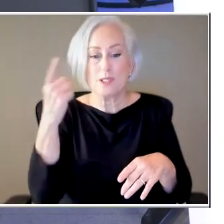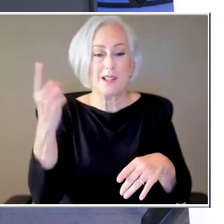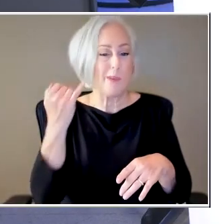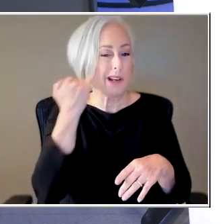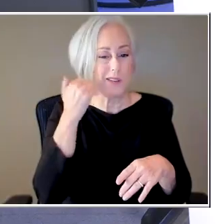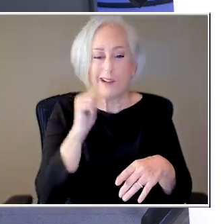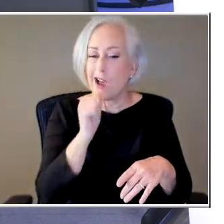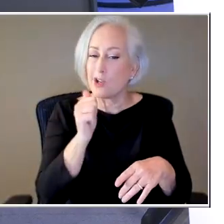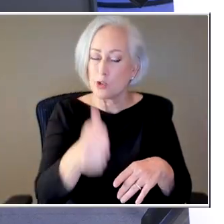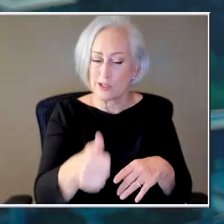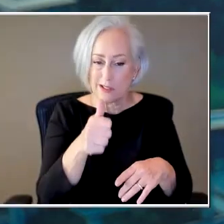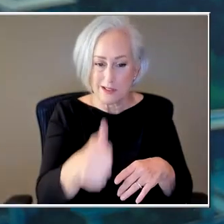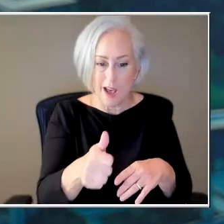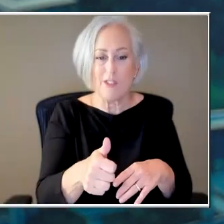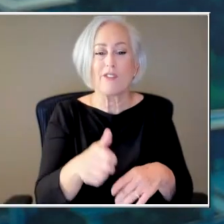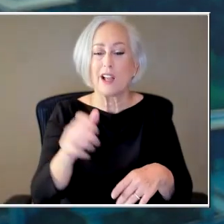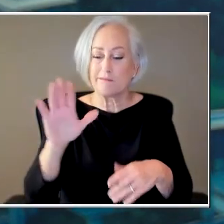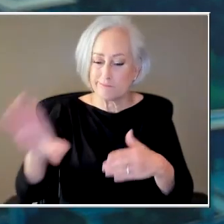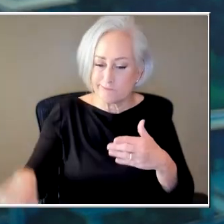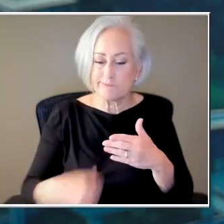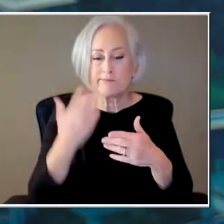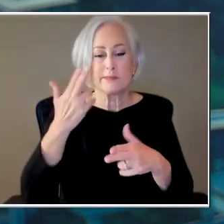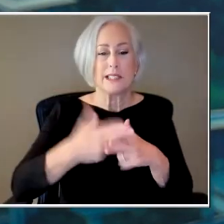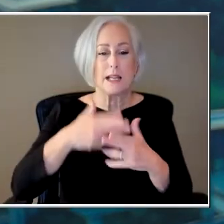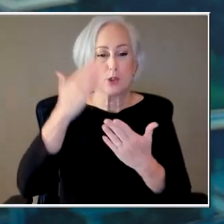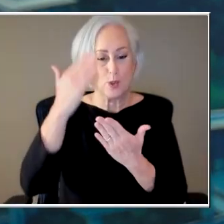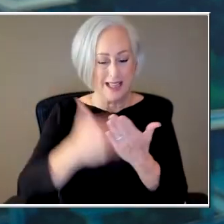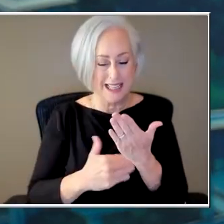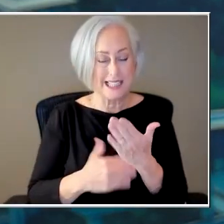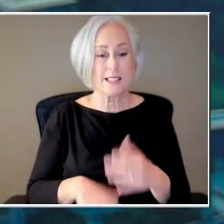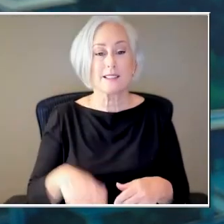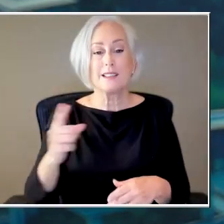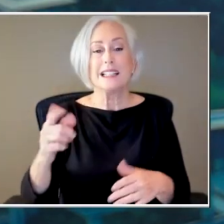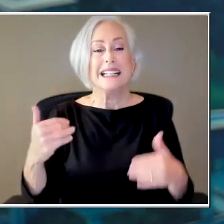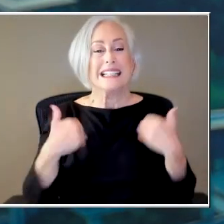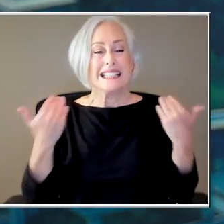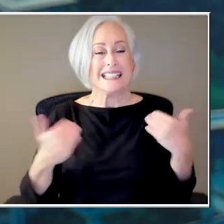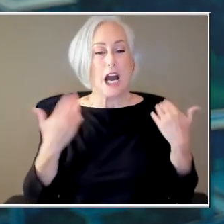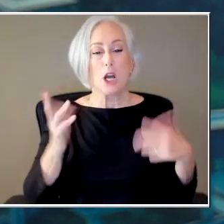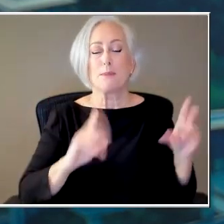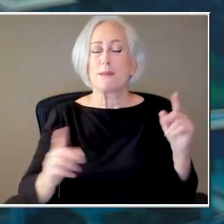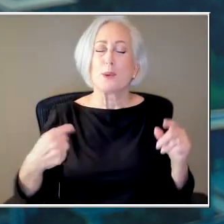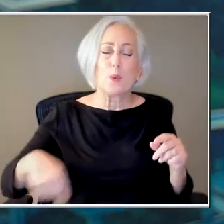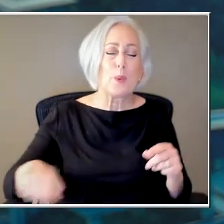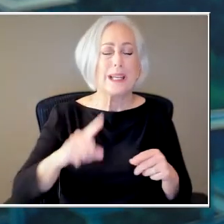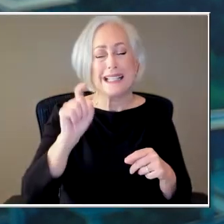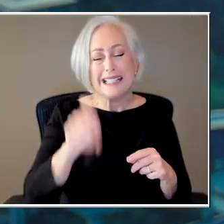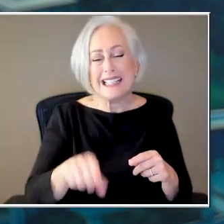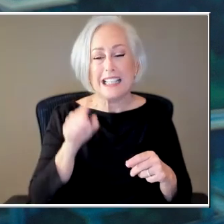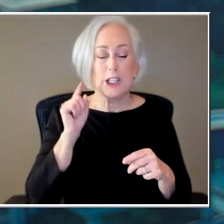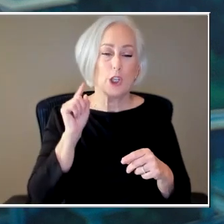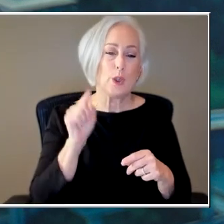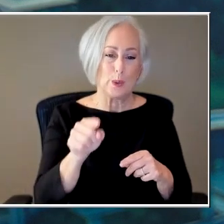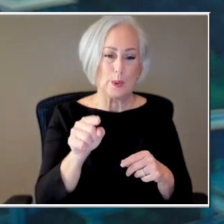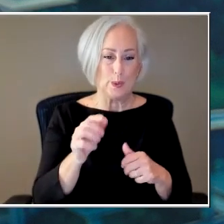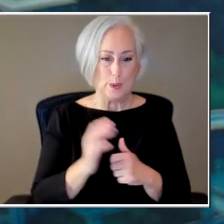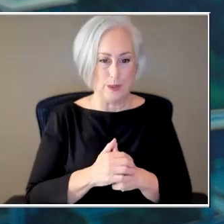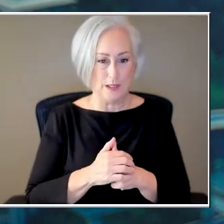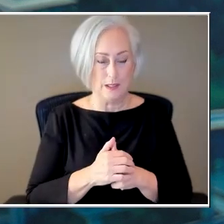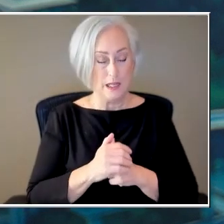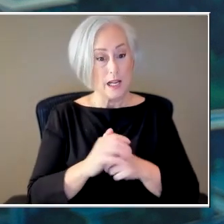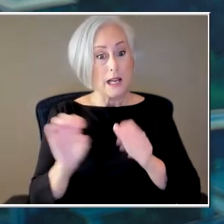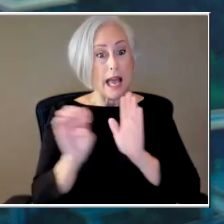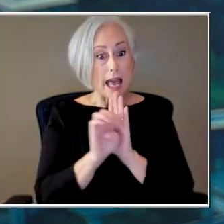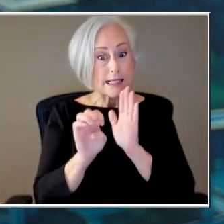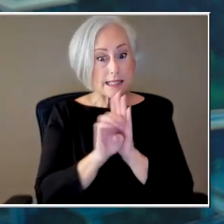the big takeaway today? Ethnically diverse young people. We need you. Celia is an example of what your